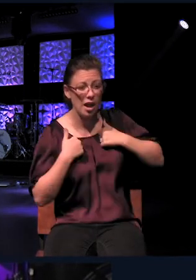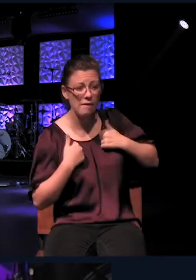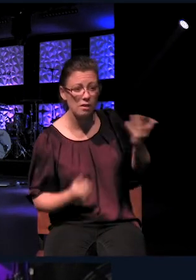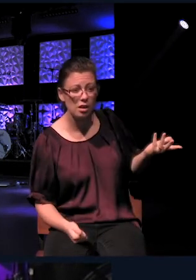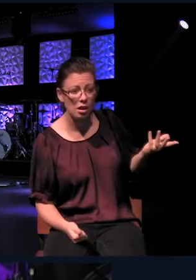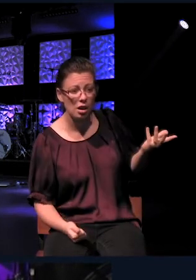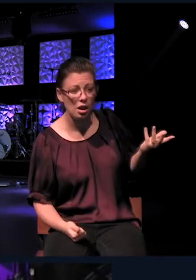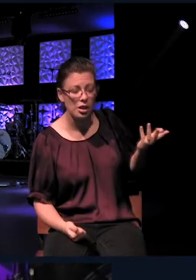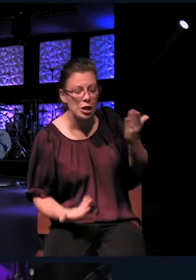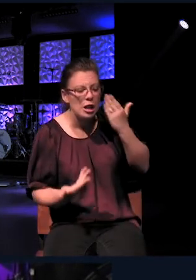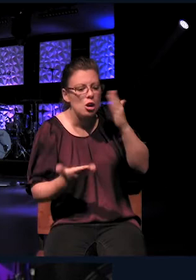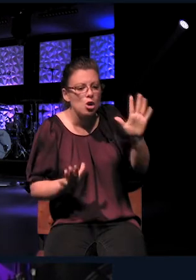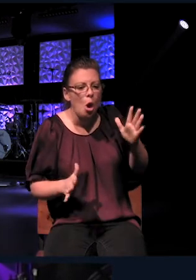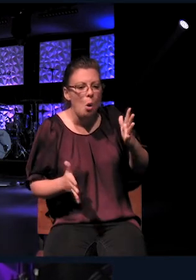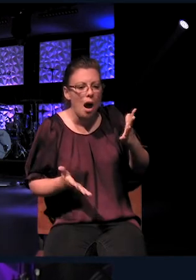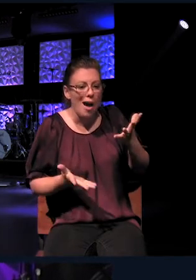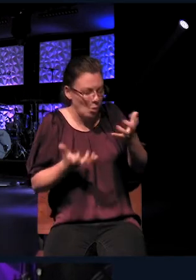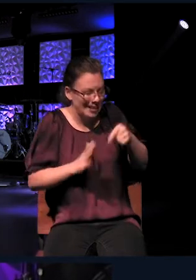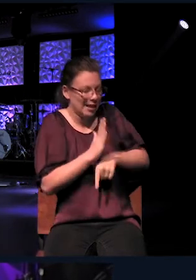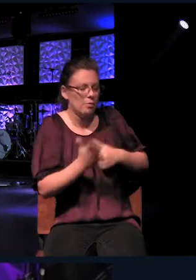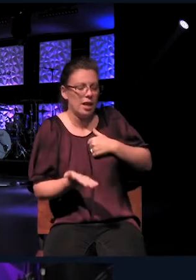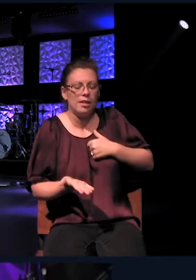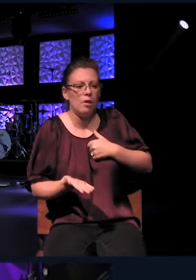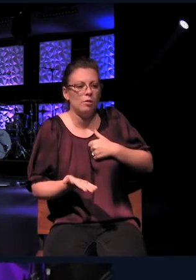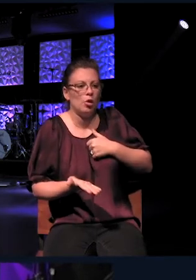the thoughts and the things that are occurring inside.